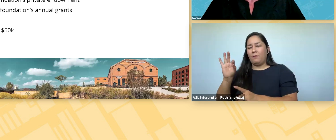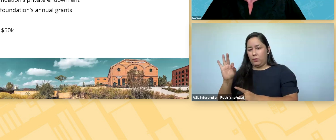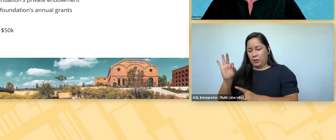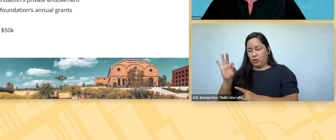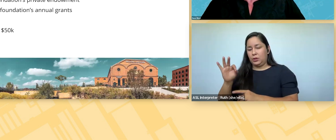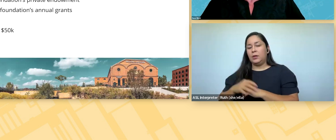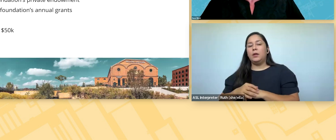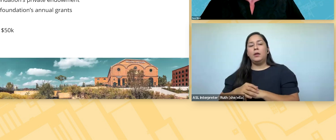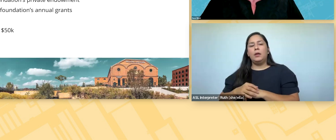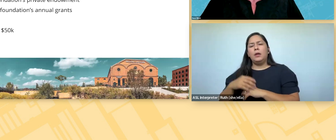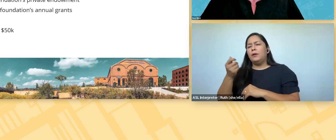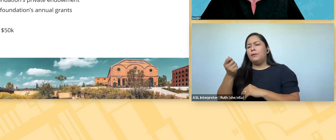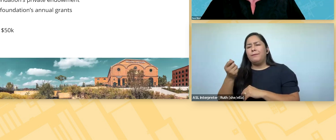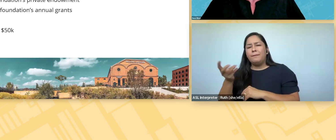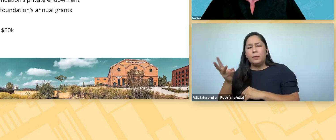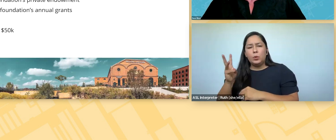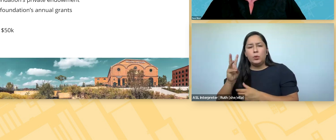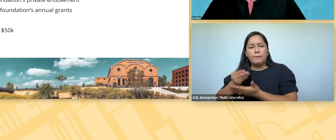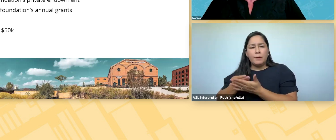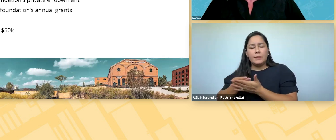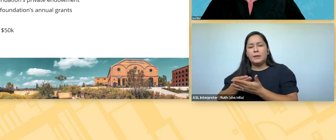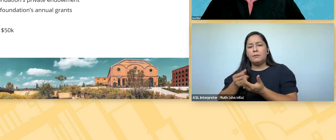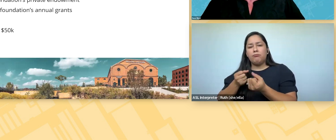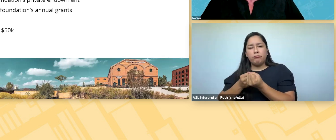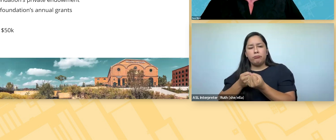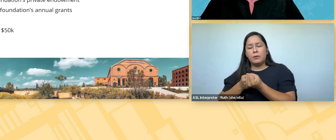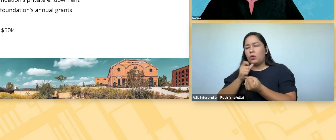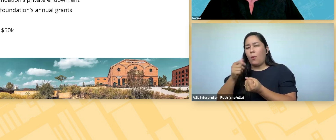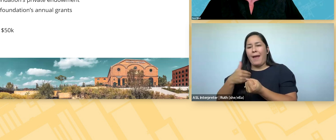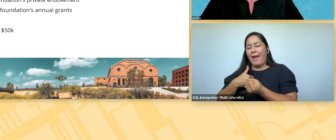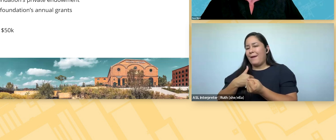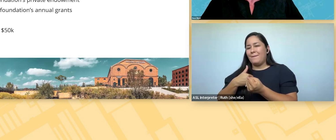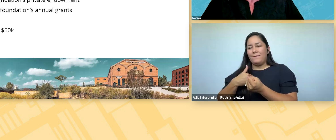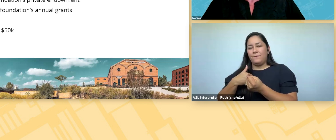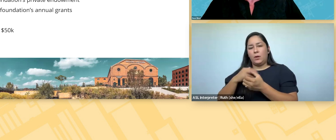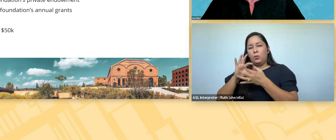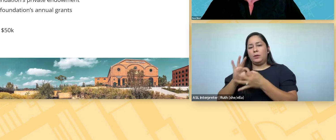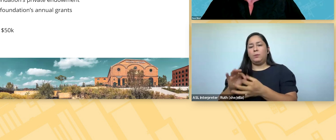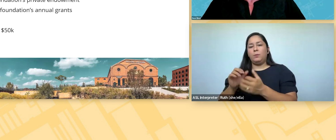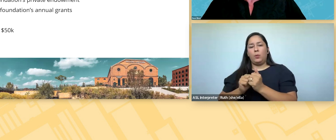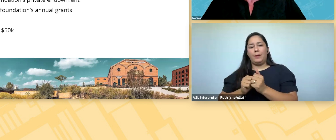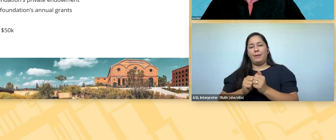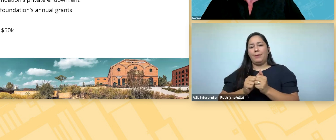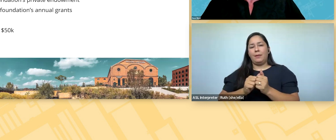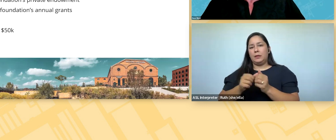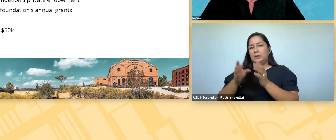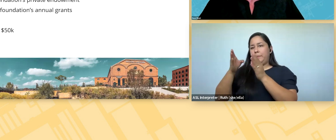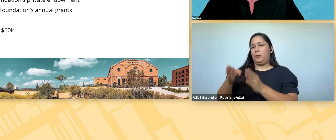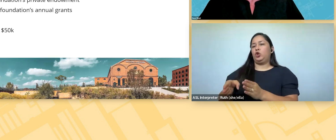they're one of the few funding sources that don't have a direct connection to individual donor